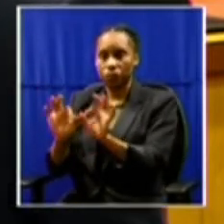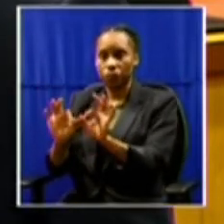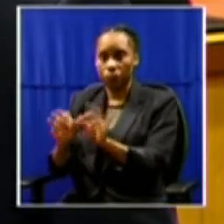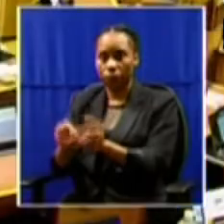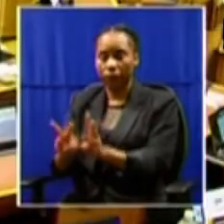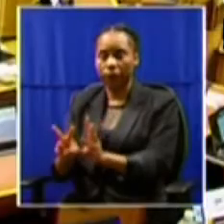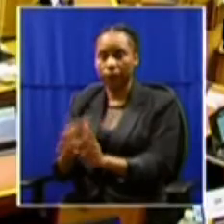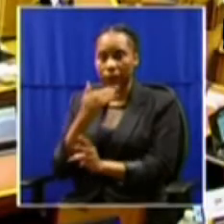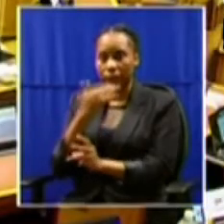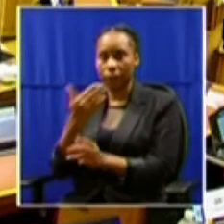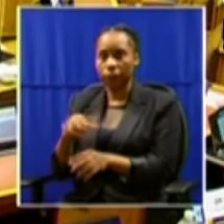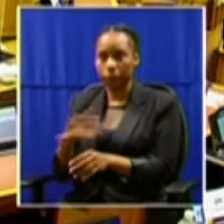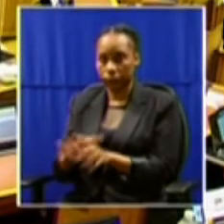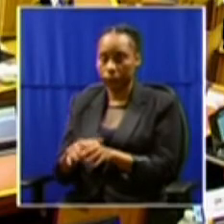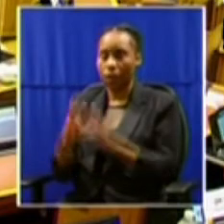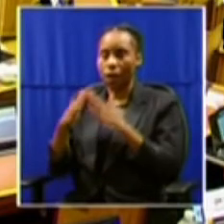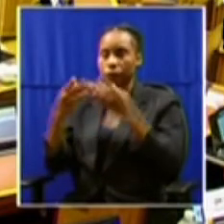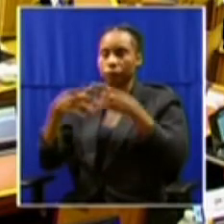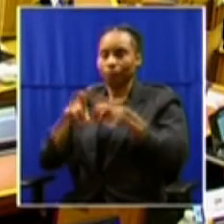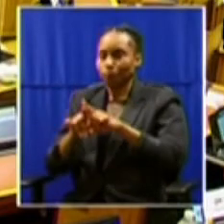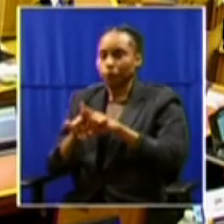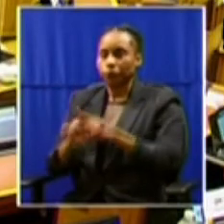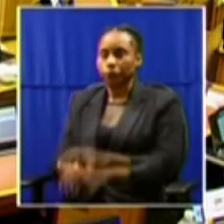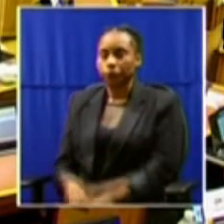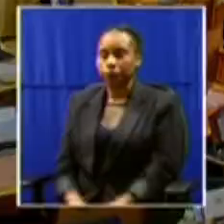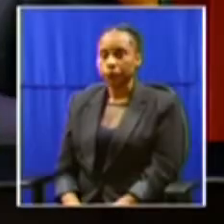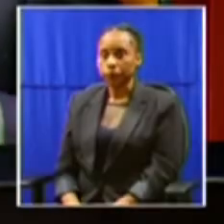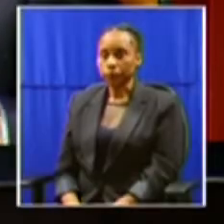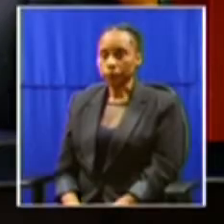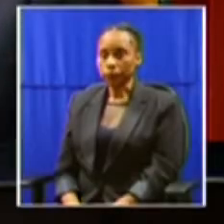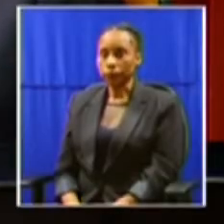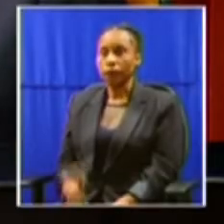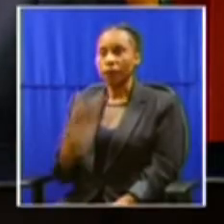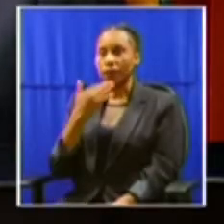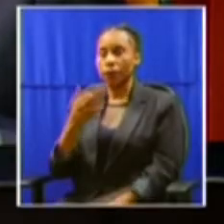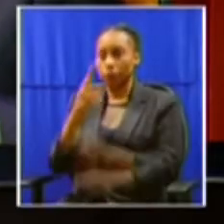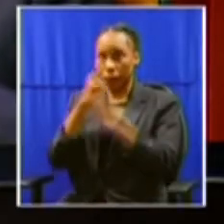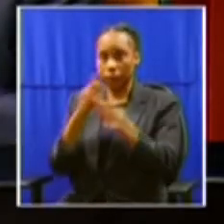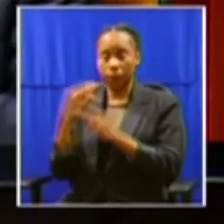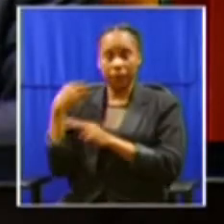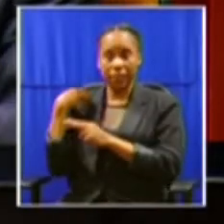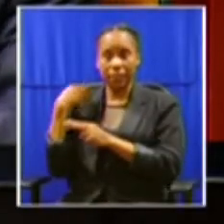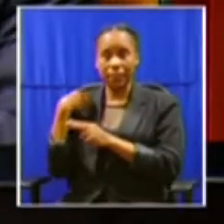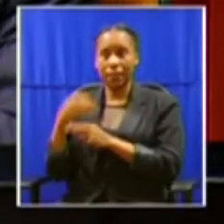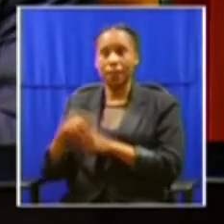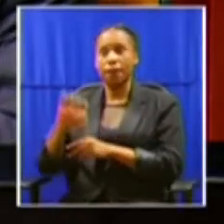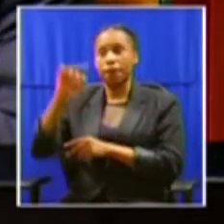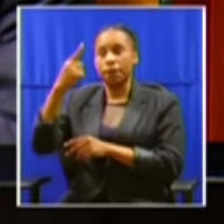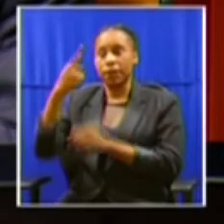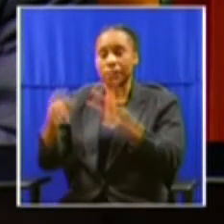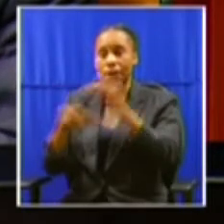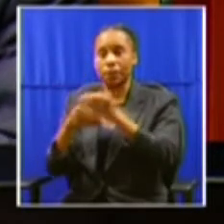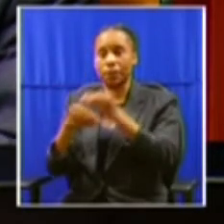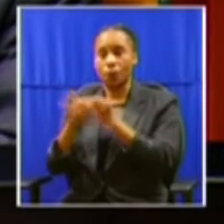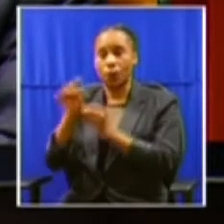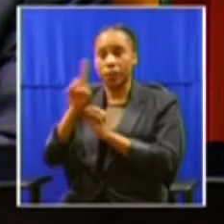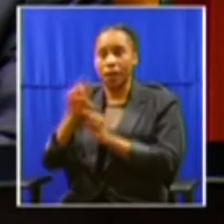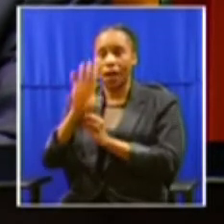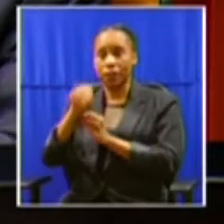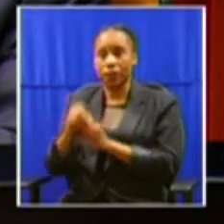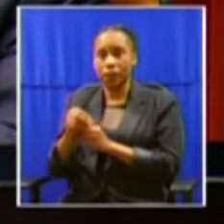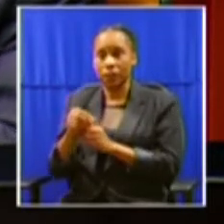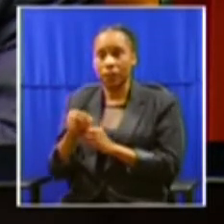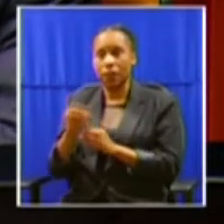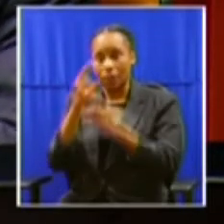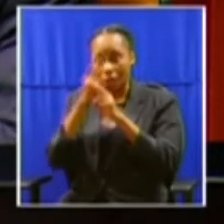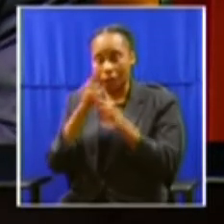Thank you, House Chairperson. Thank you, Honourable Minister. The first supplementary question will be asked by the Honourable